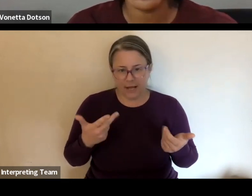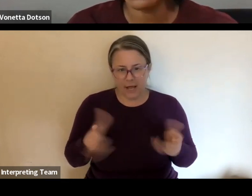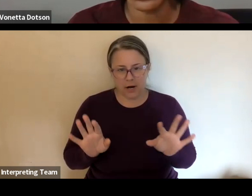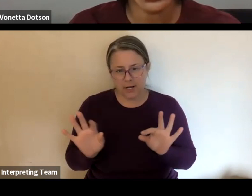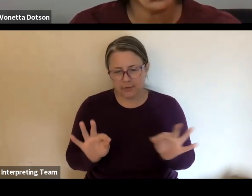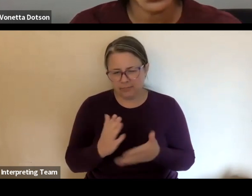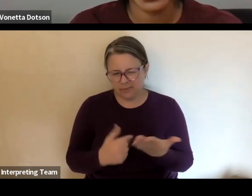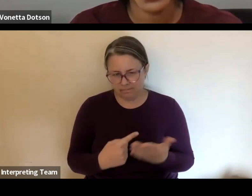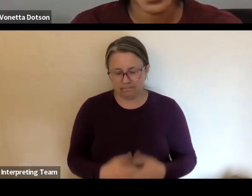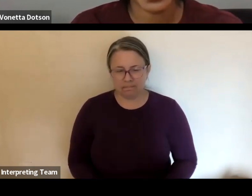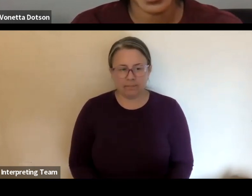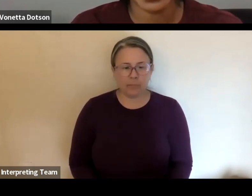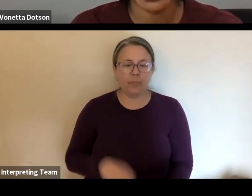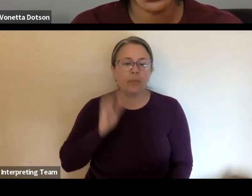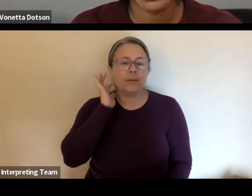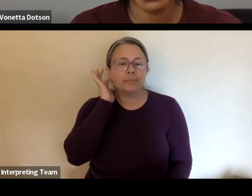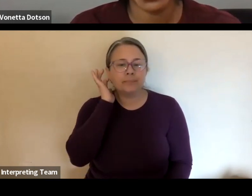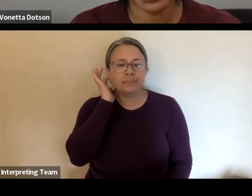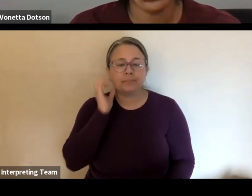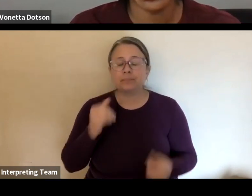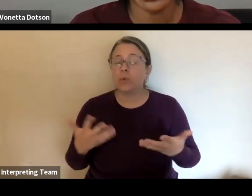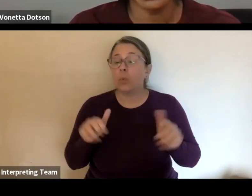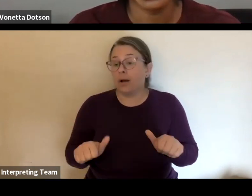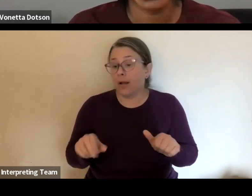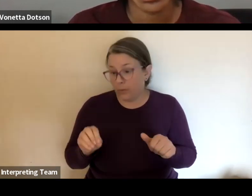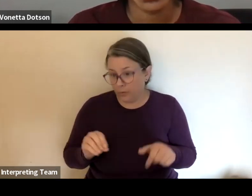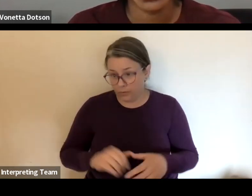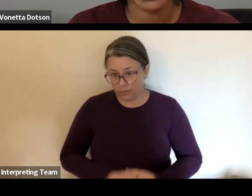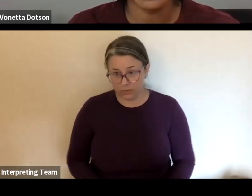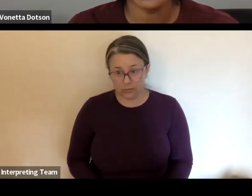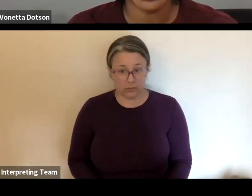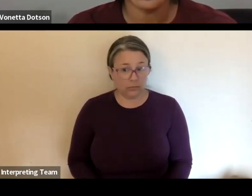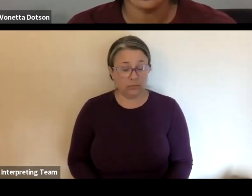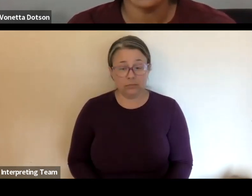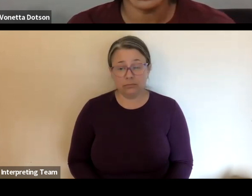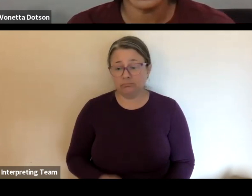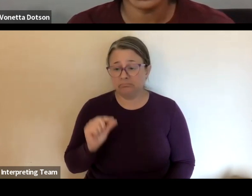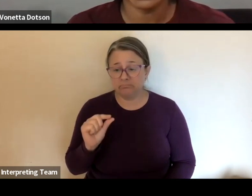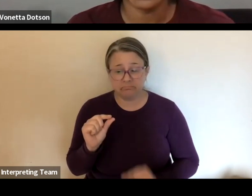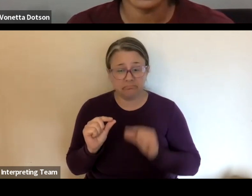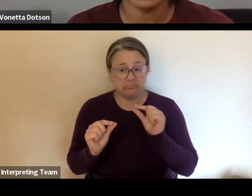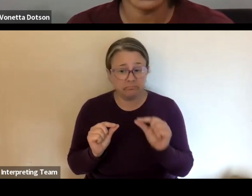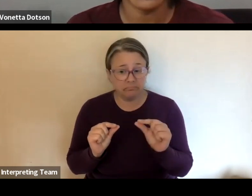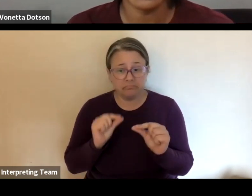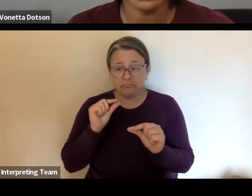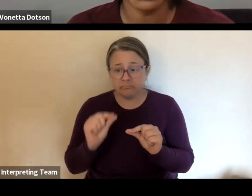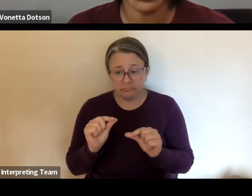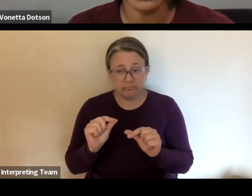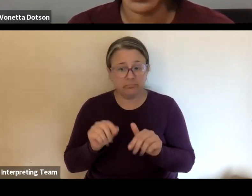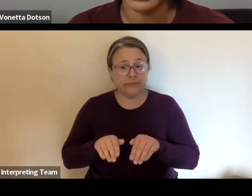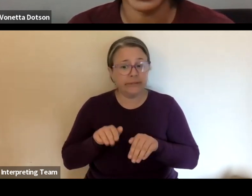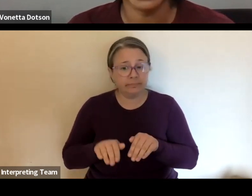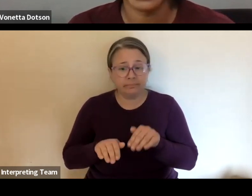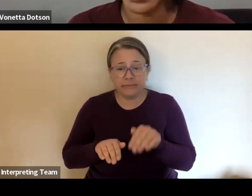that we can try to make small steps that add up to big steps when we all do them. So we can try to